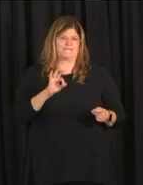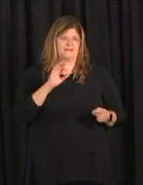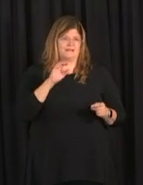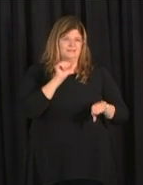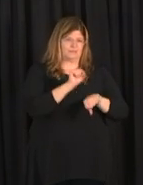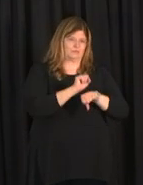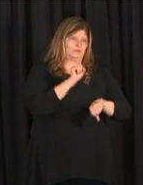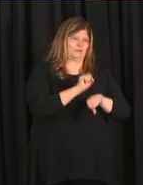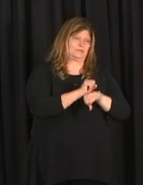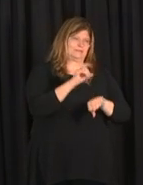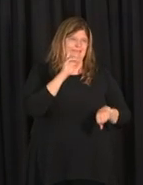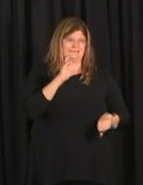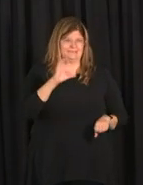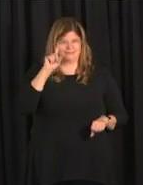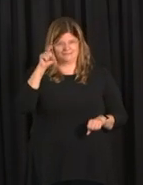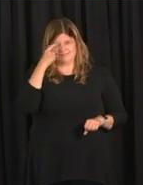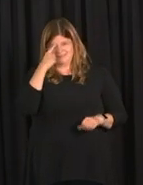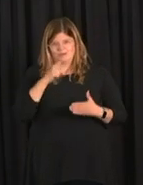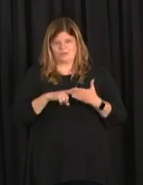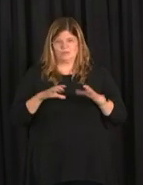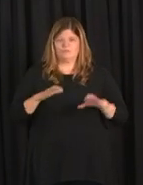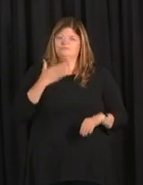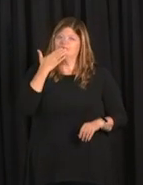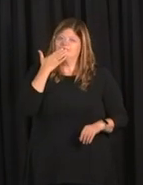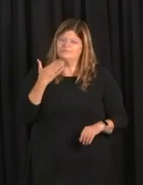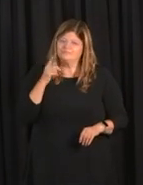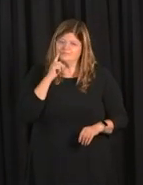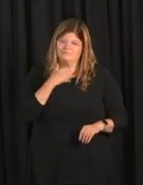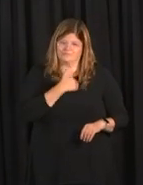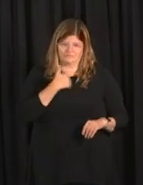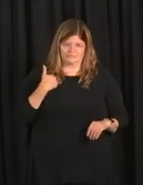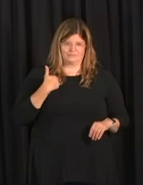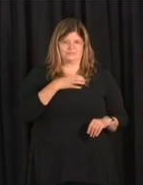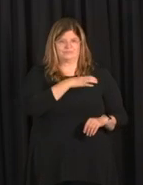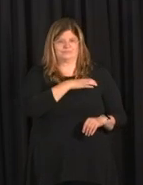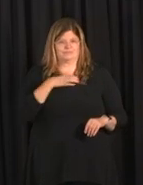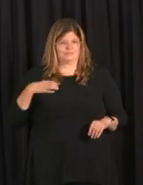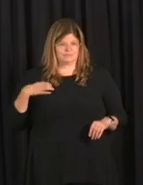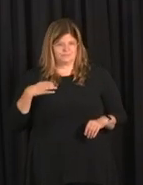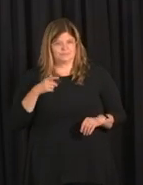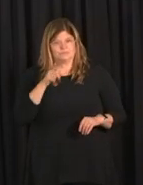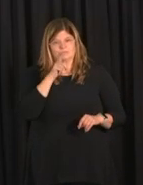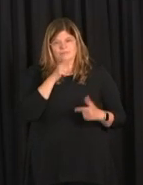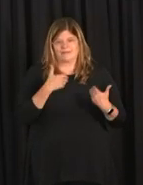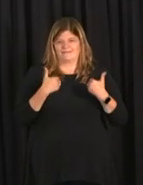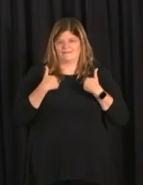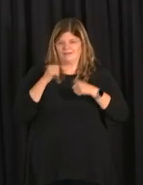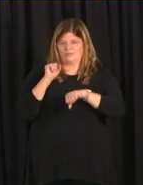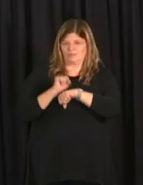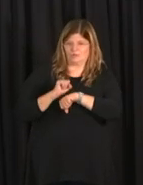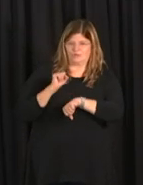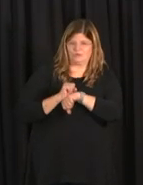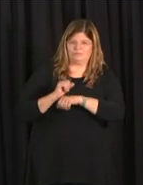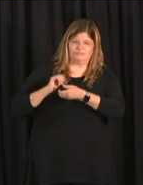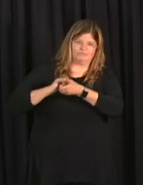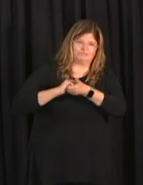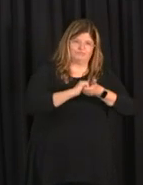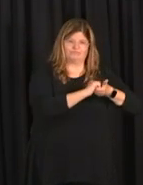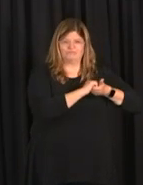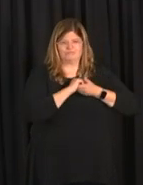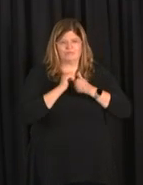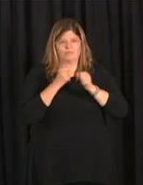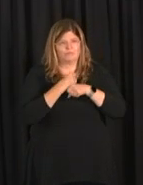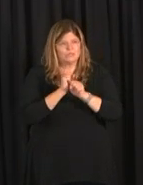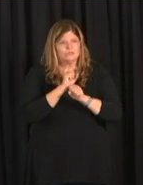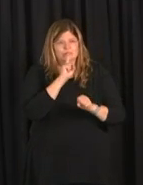that the DC government has done. I'm grateful to the members of the council who have worked hand in hand with us